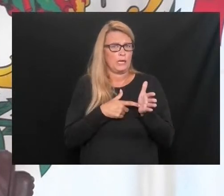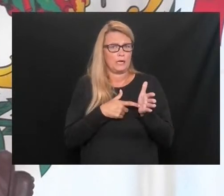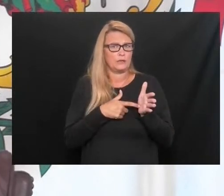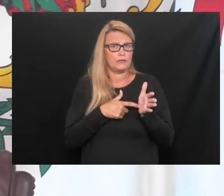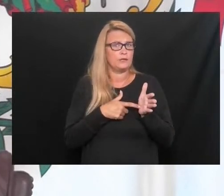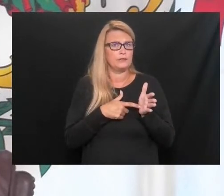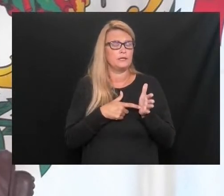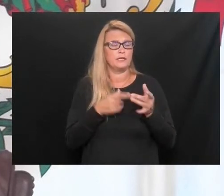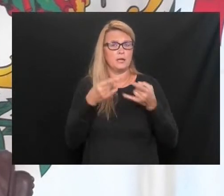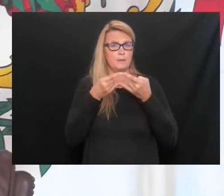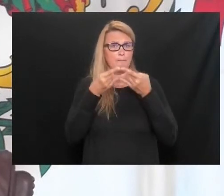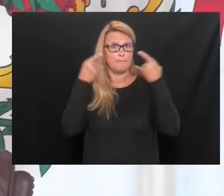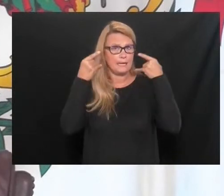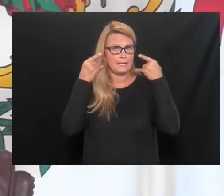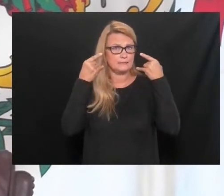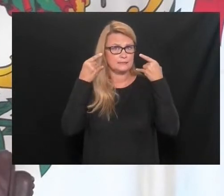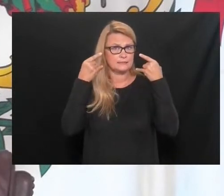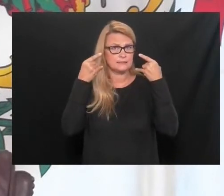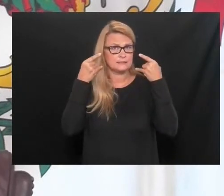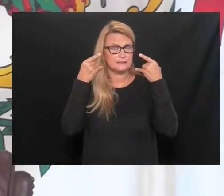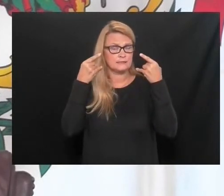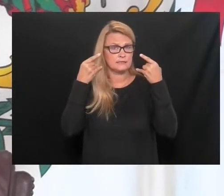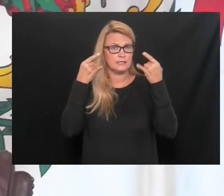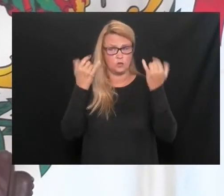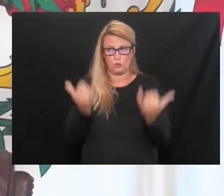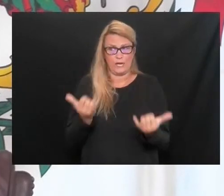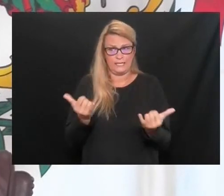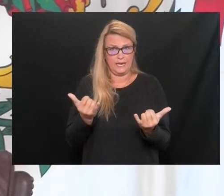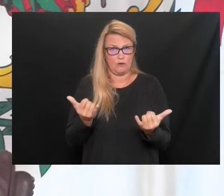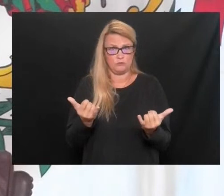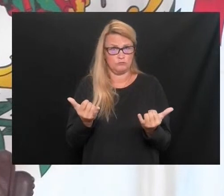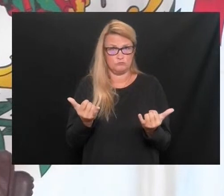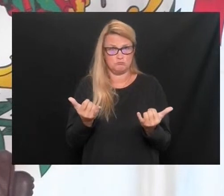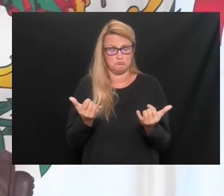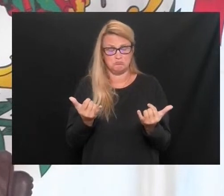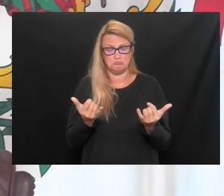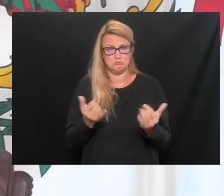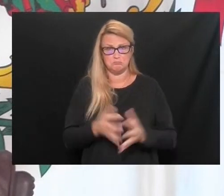mandatory face covering requirement at this time.